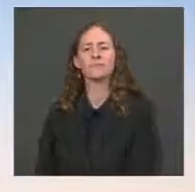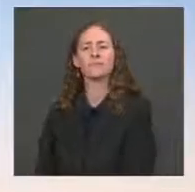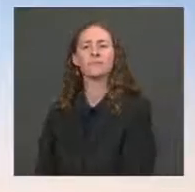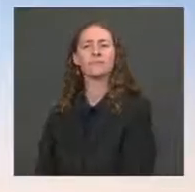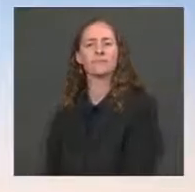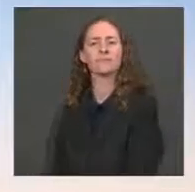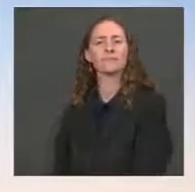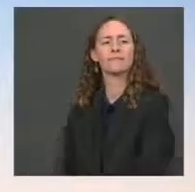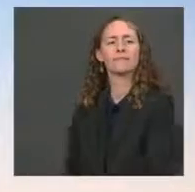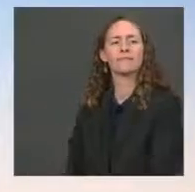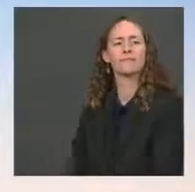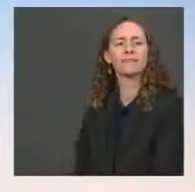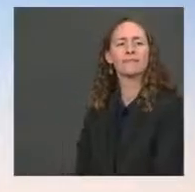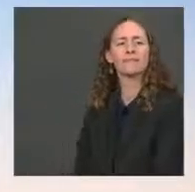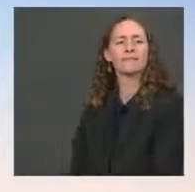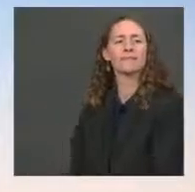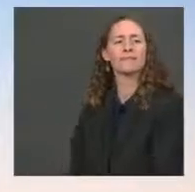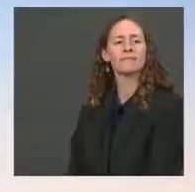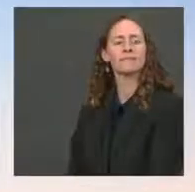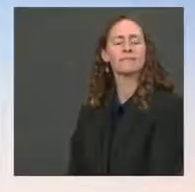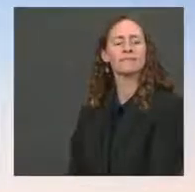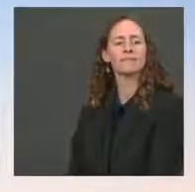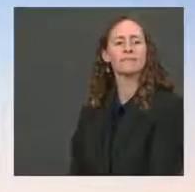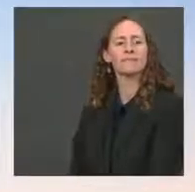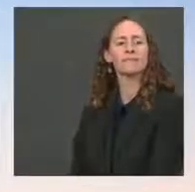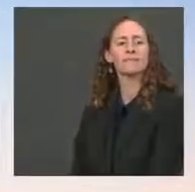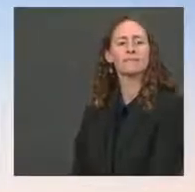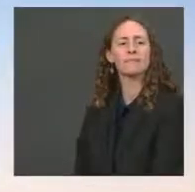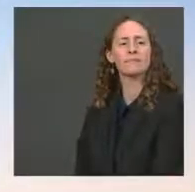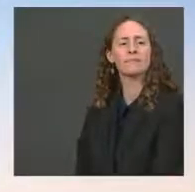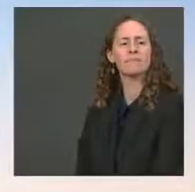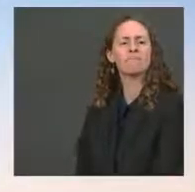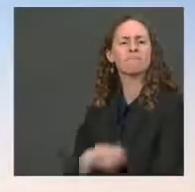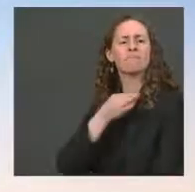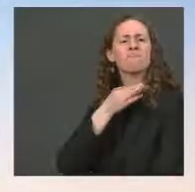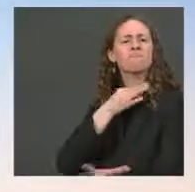parties have called for an investigation into Facebook's internal research on the way